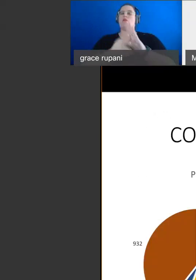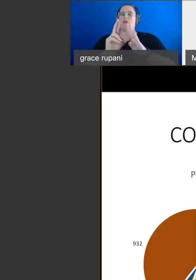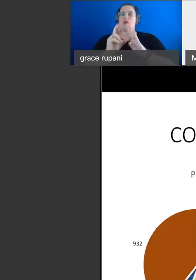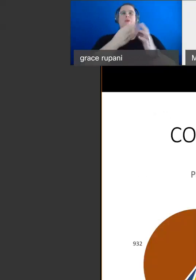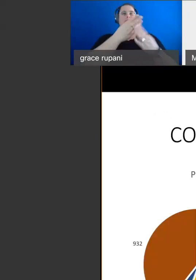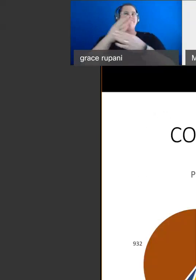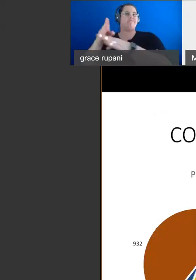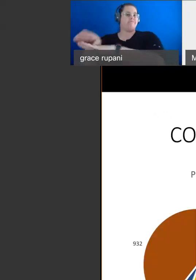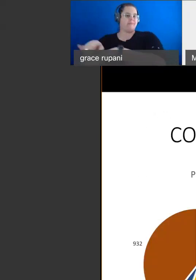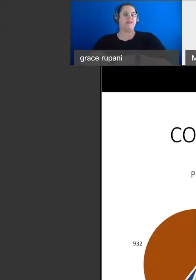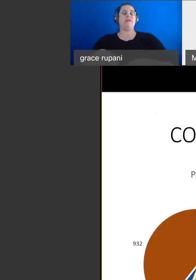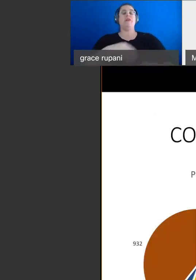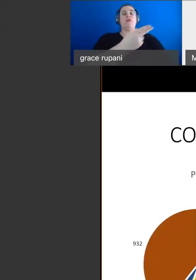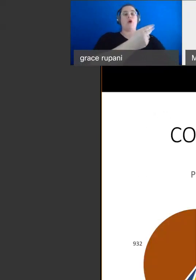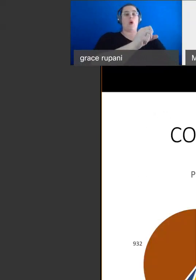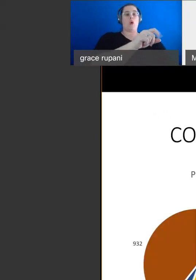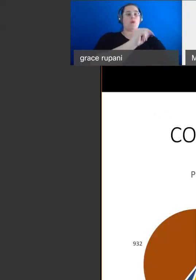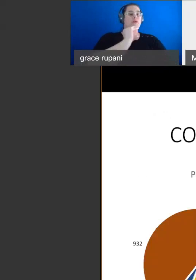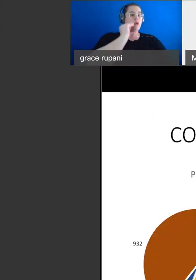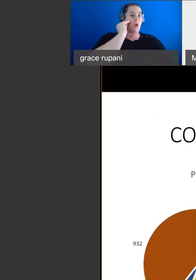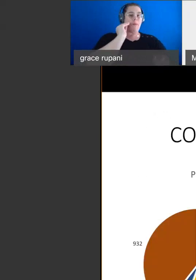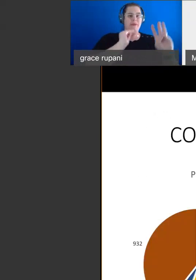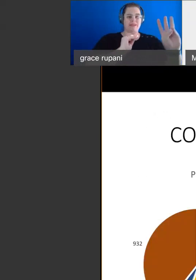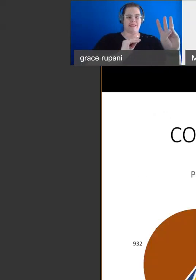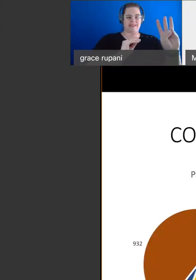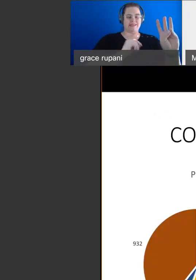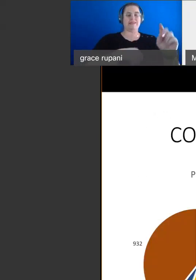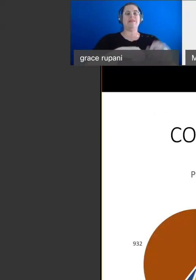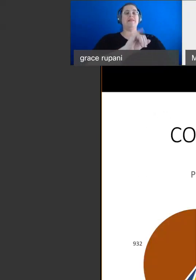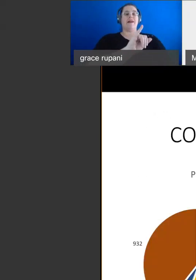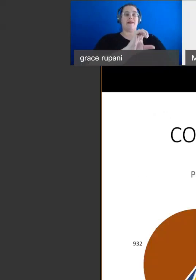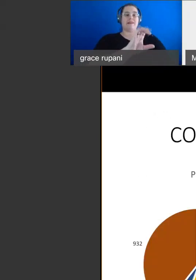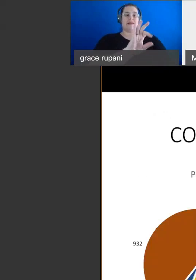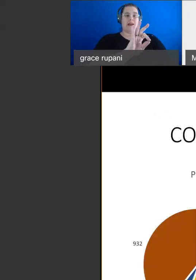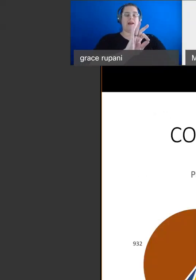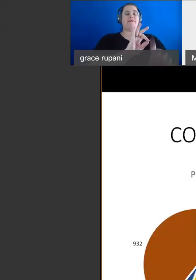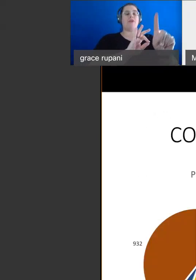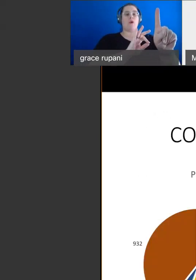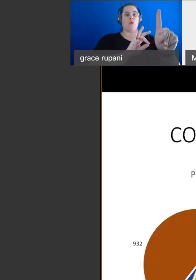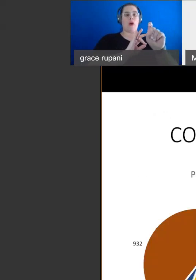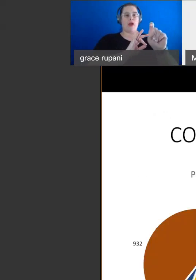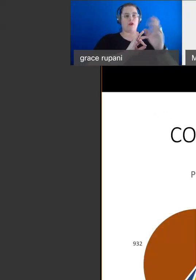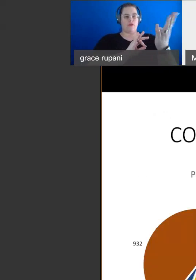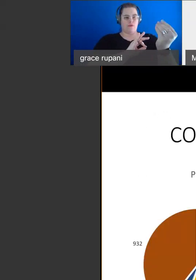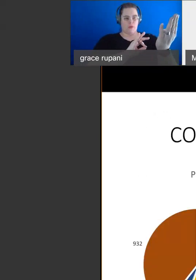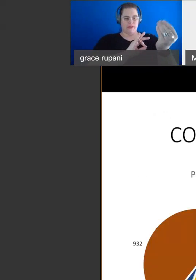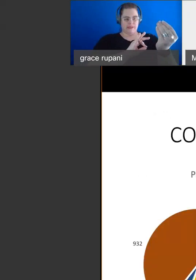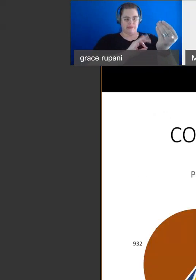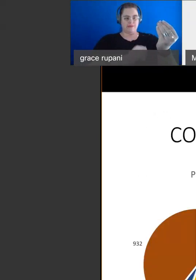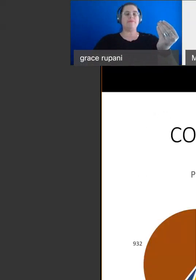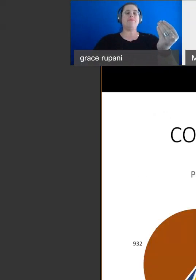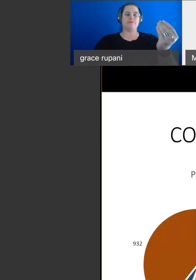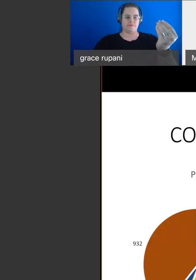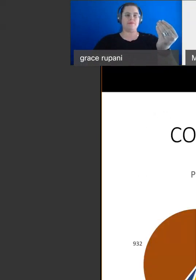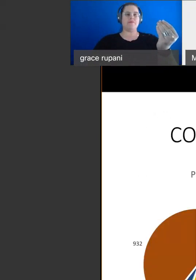homes, there have been 6 people. Intermediate care facilities, 114 people.